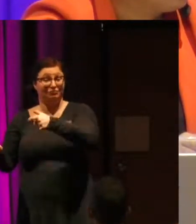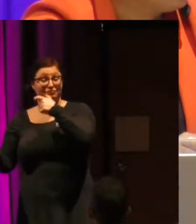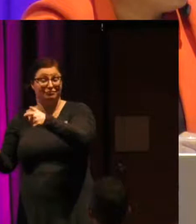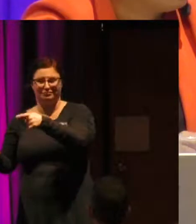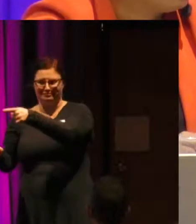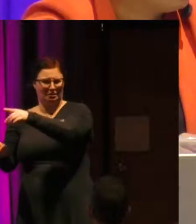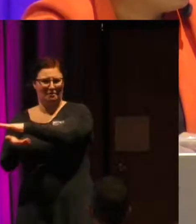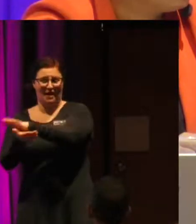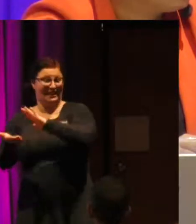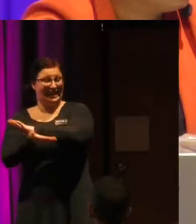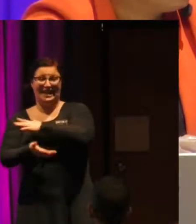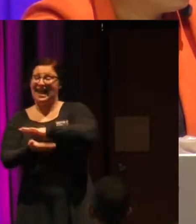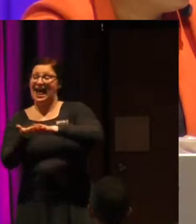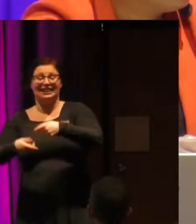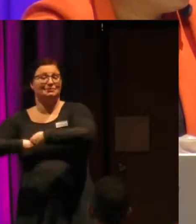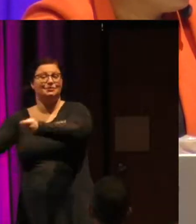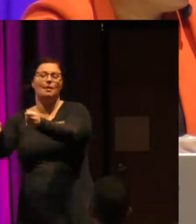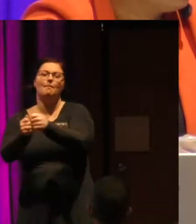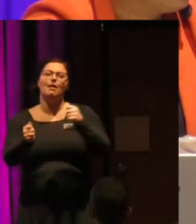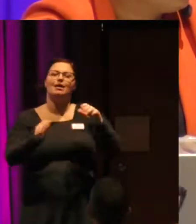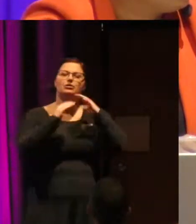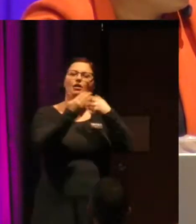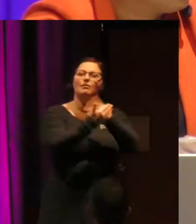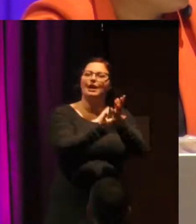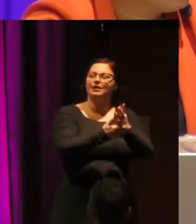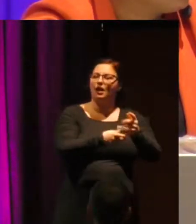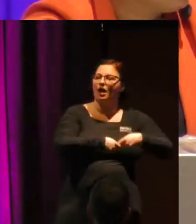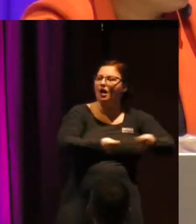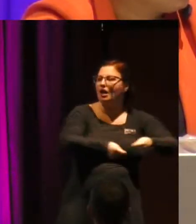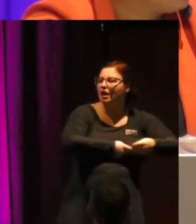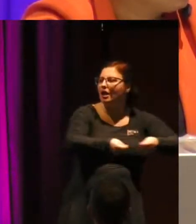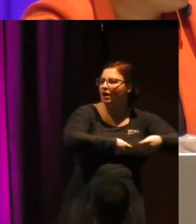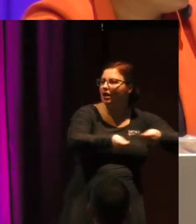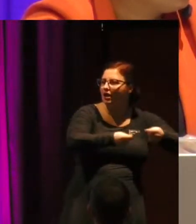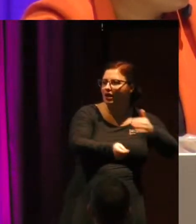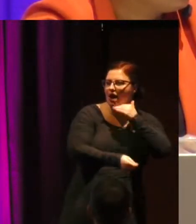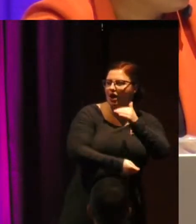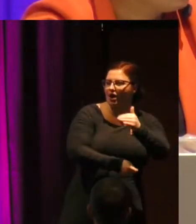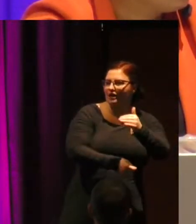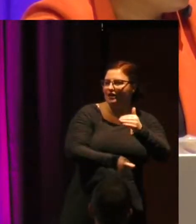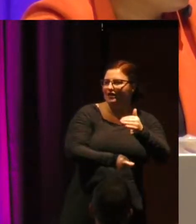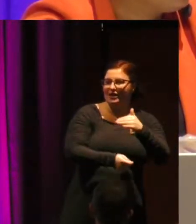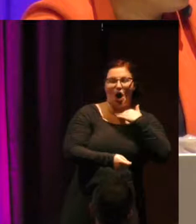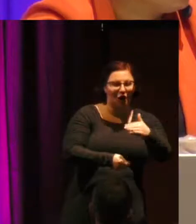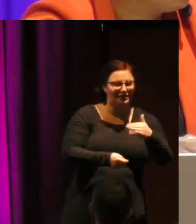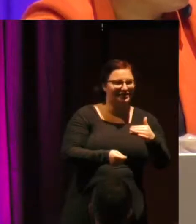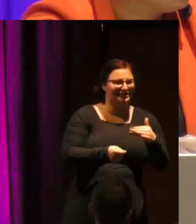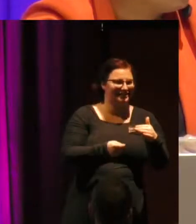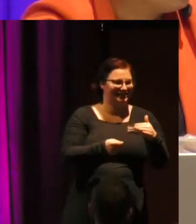social media, this hate is published every day, every second, and it is like a